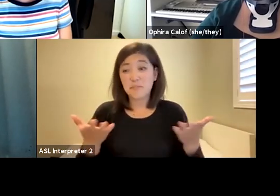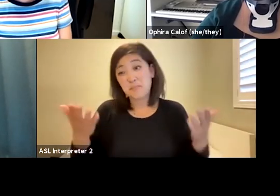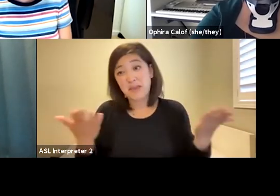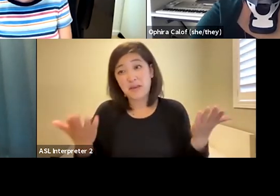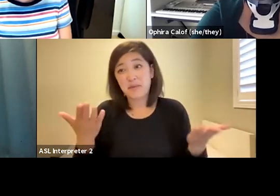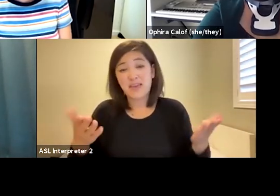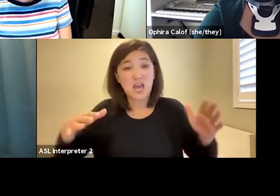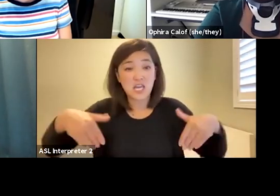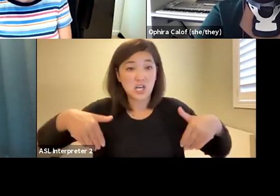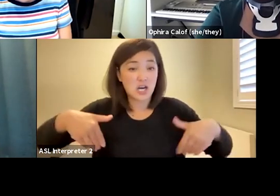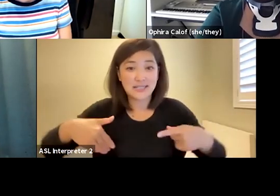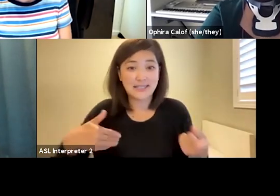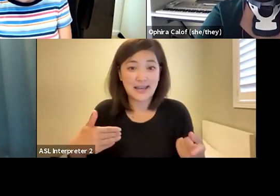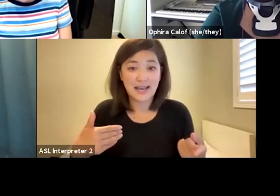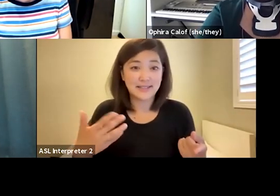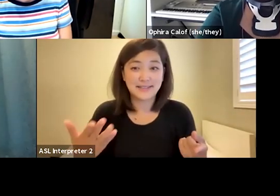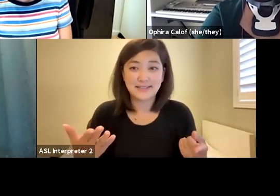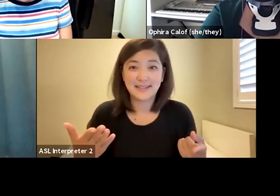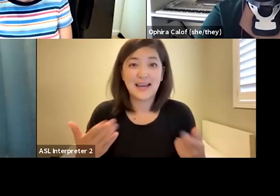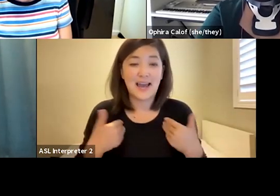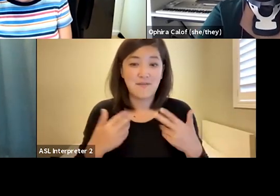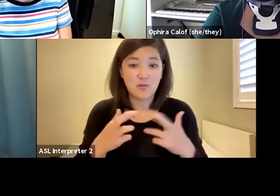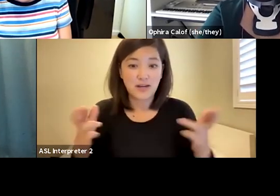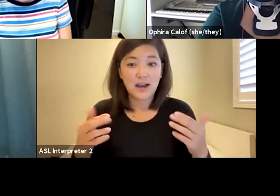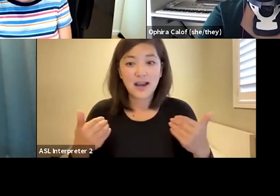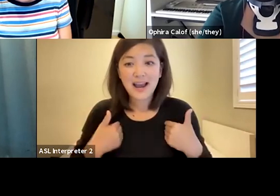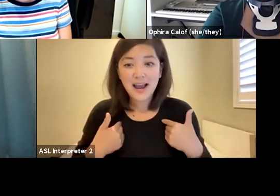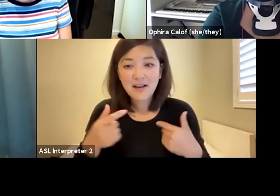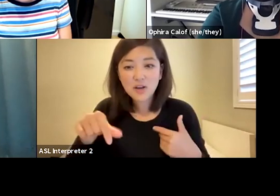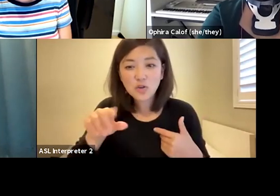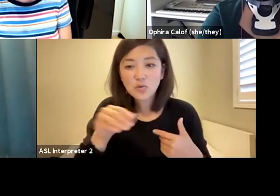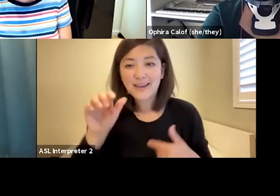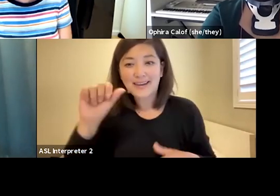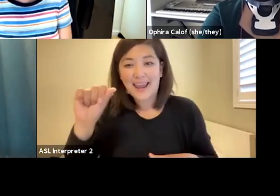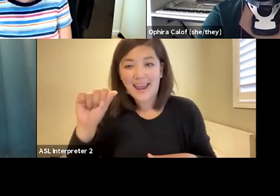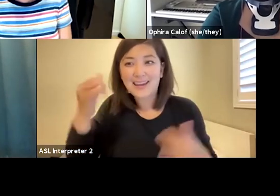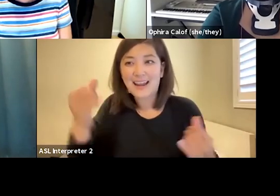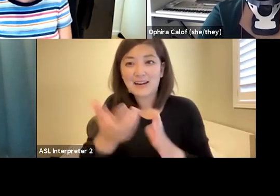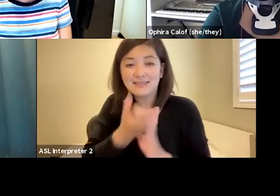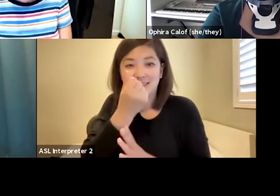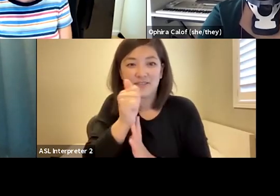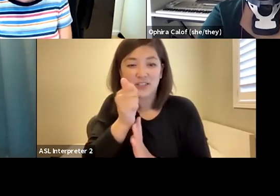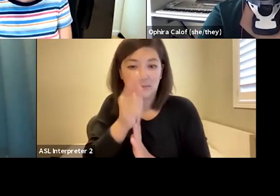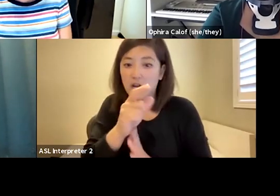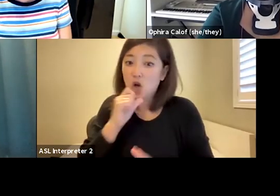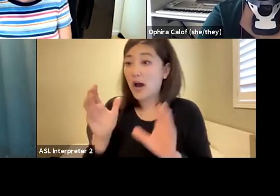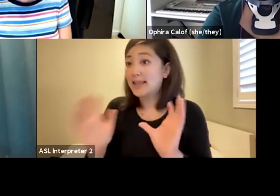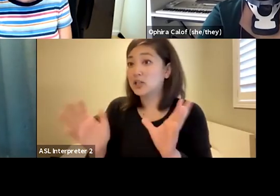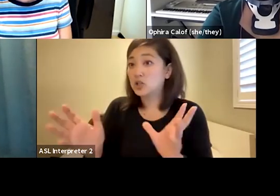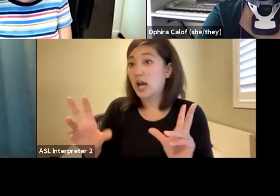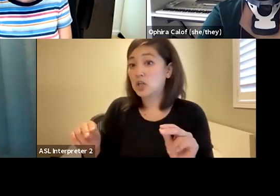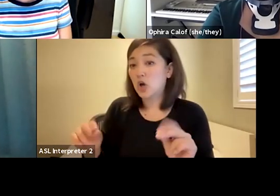a 10-minute Q&A. So attendees, please type your questions, not in the chat box, but the